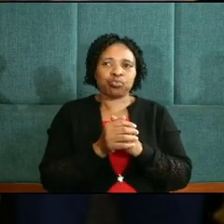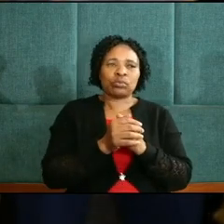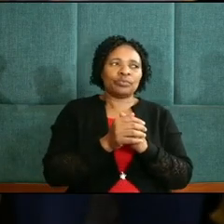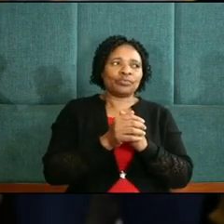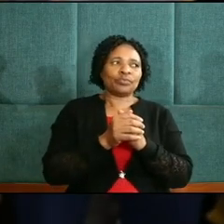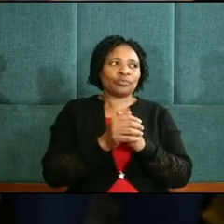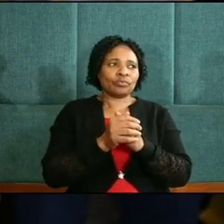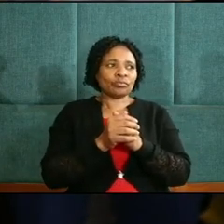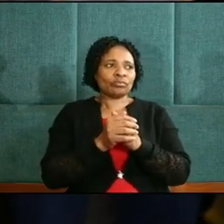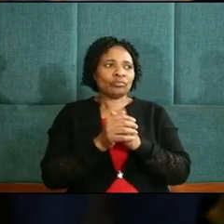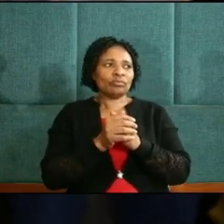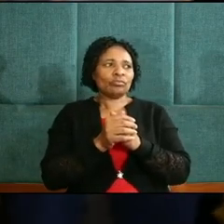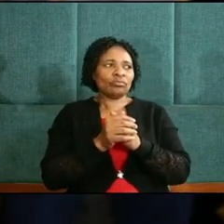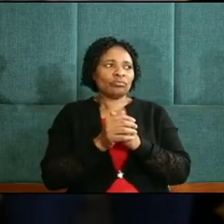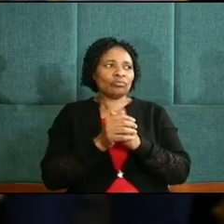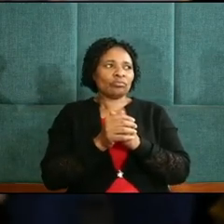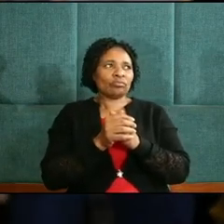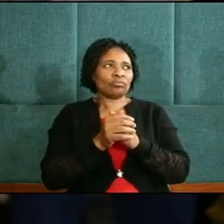balcony.